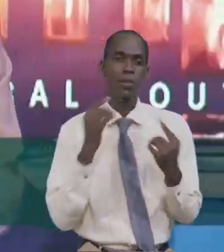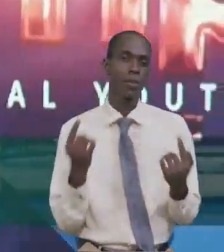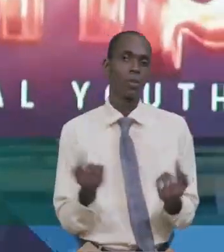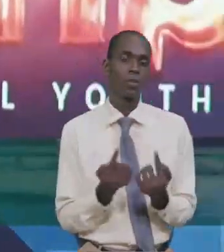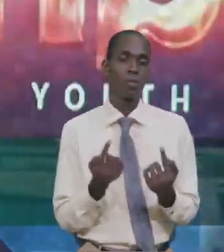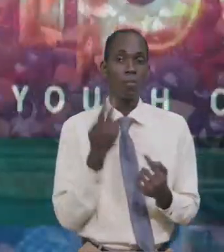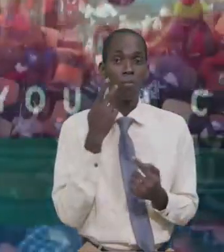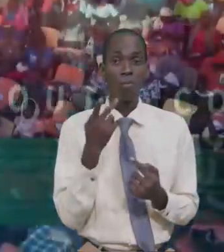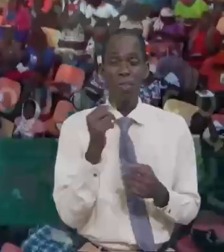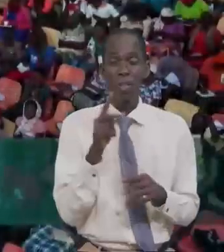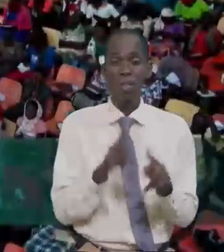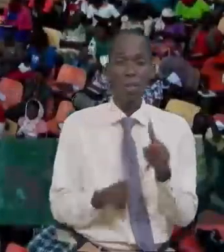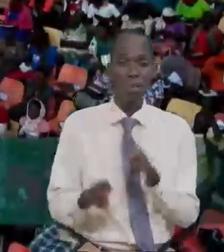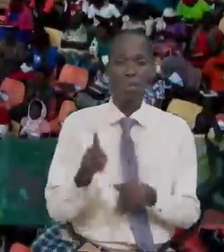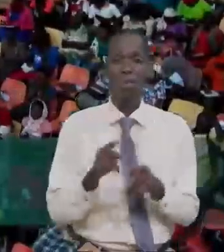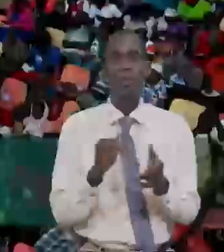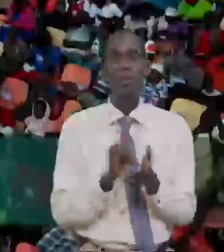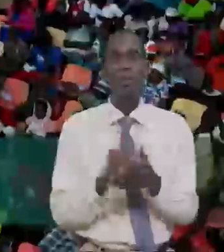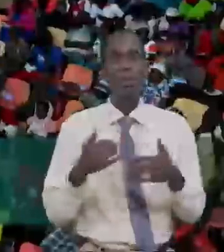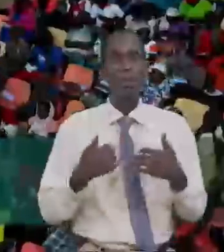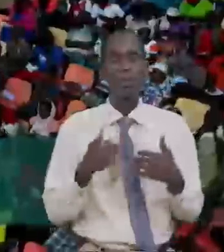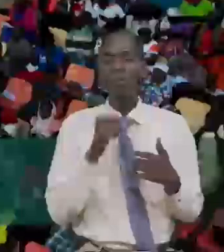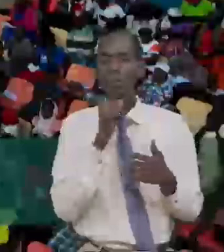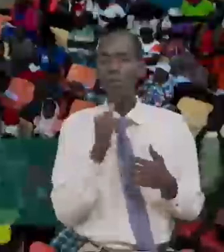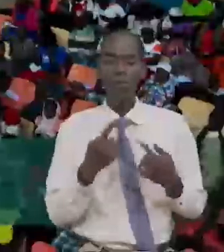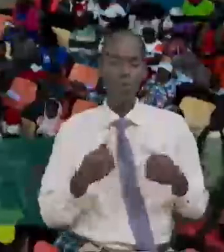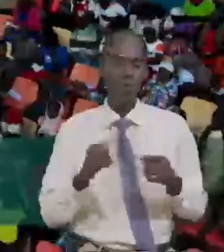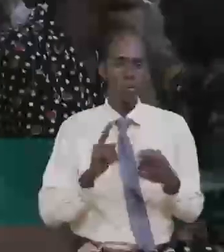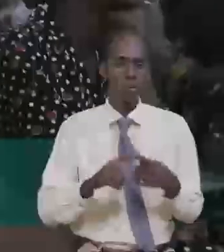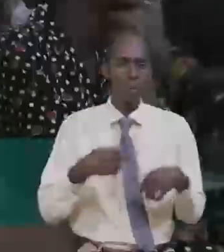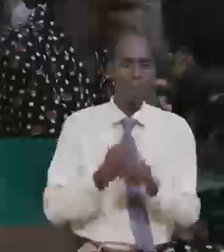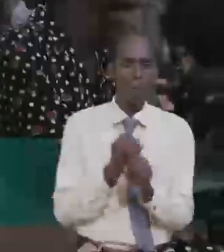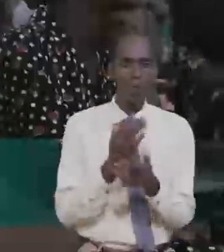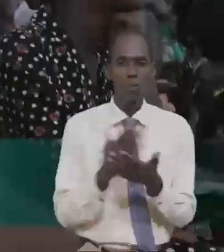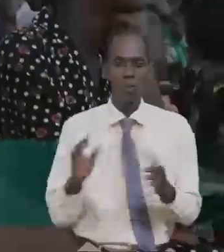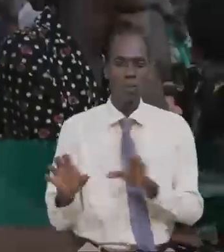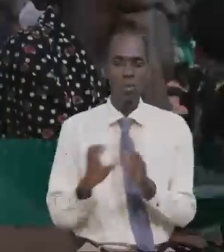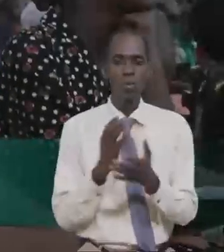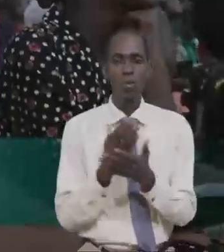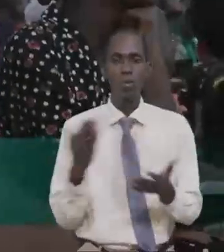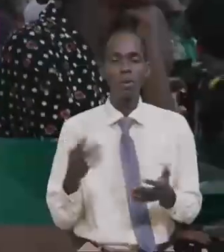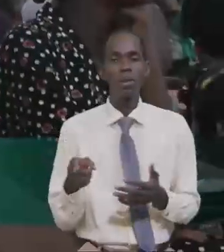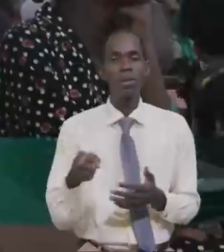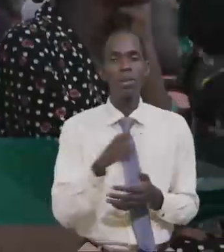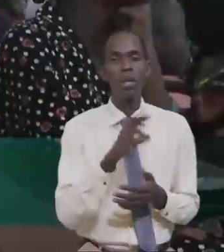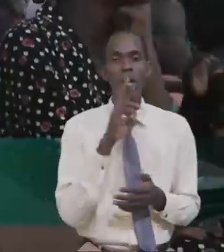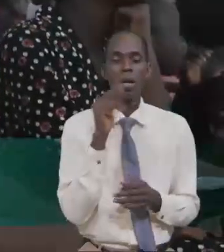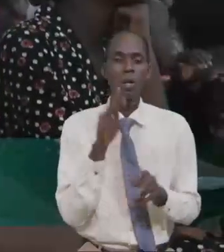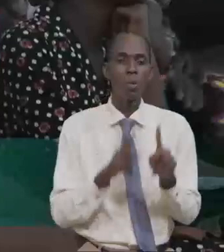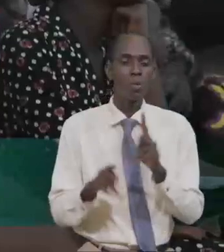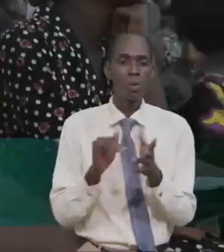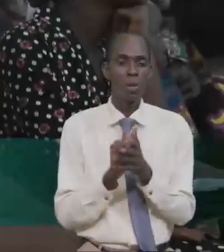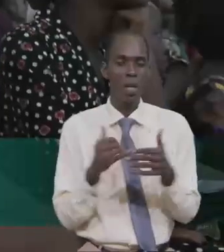the people that have that kind of meaningless foolishness, all that, the Lord will clear away from your life tonight in Jesus' name. And